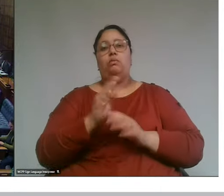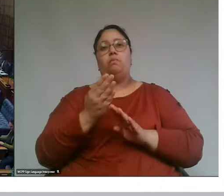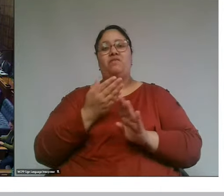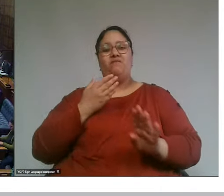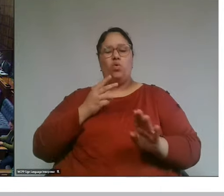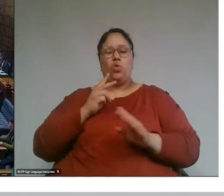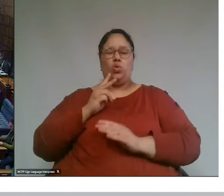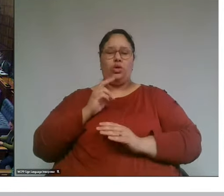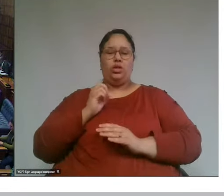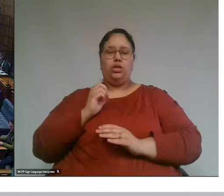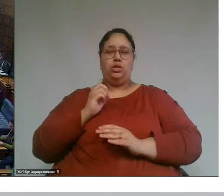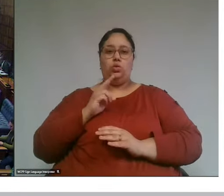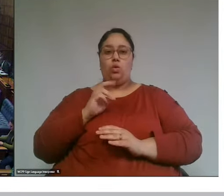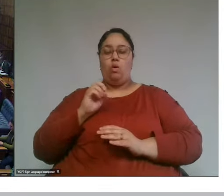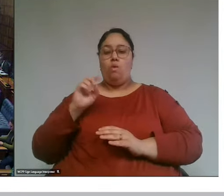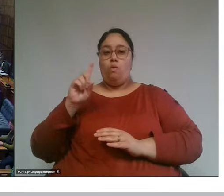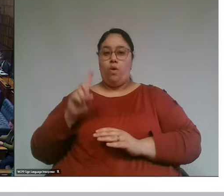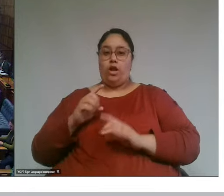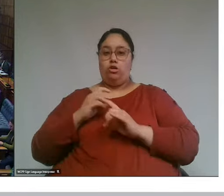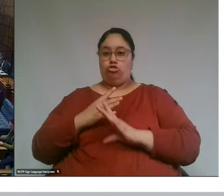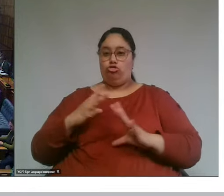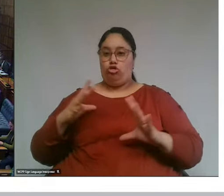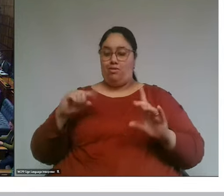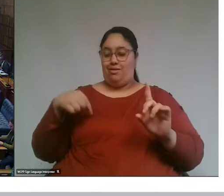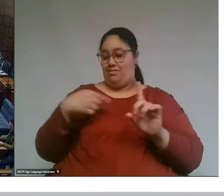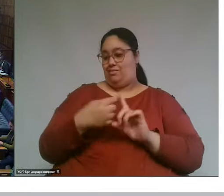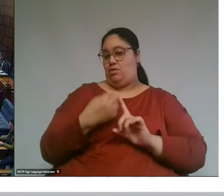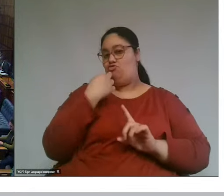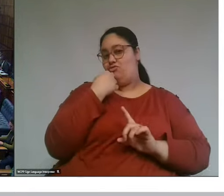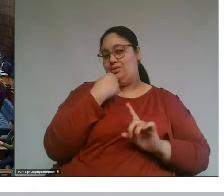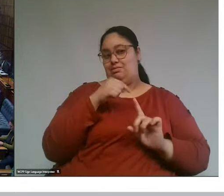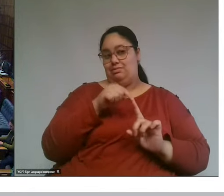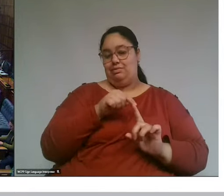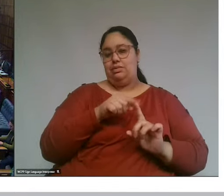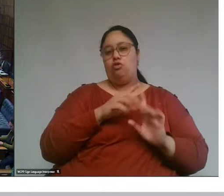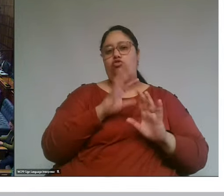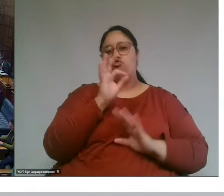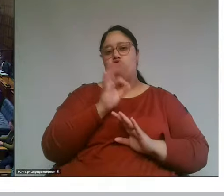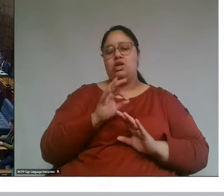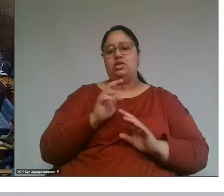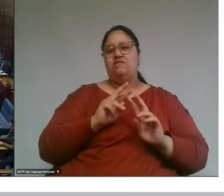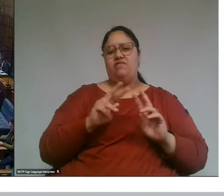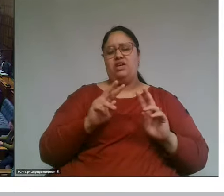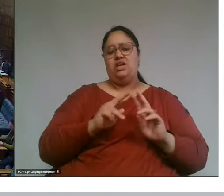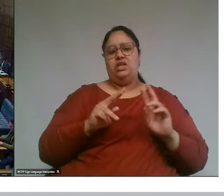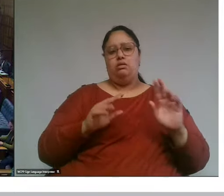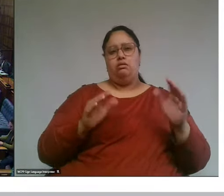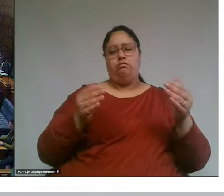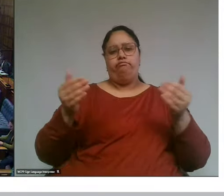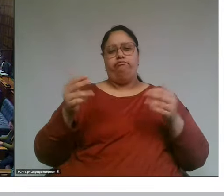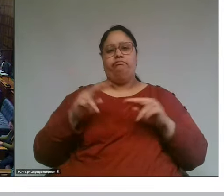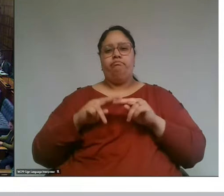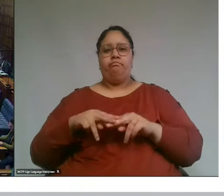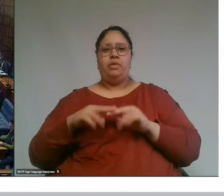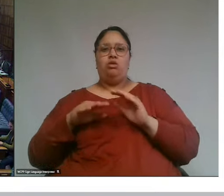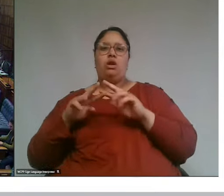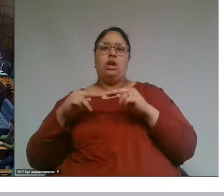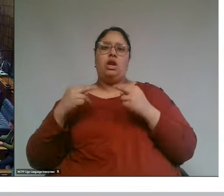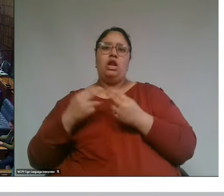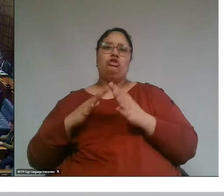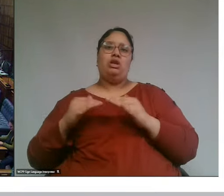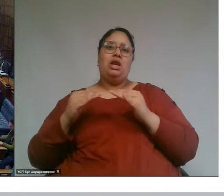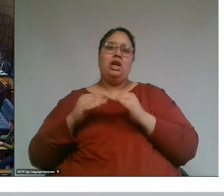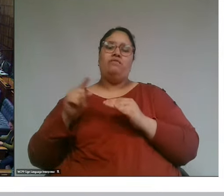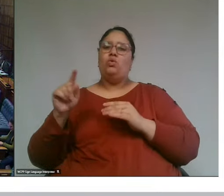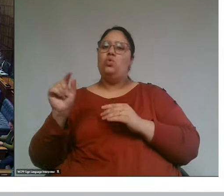20 2001 when it started and up until recently the the rates were very much determined on a national level so you don't get that